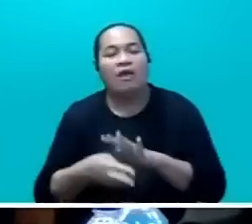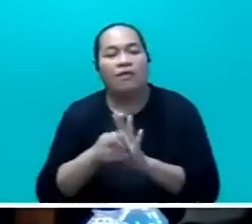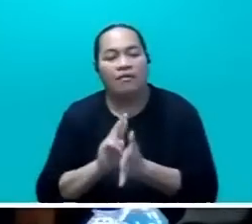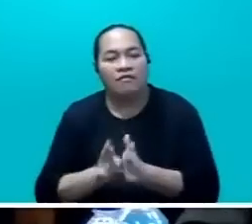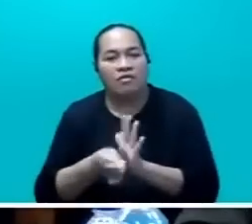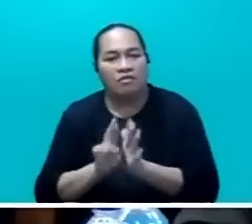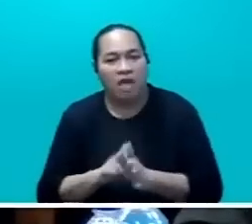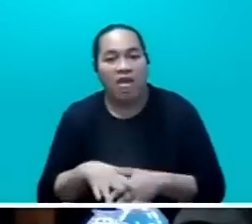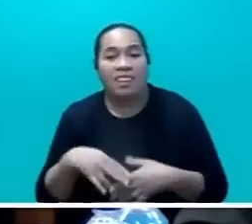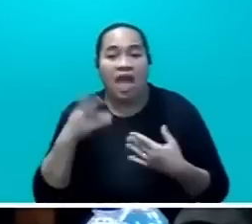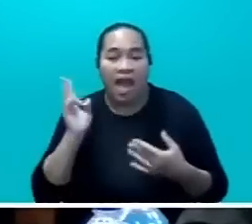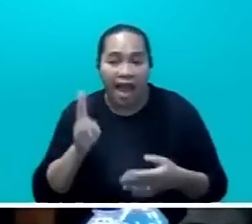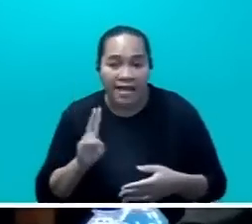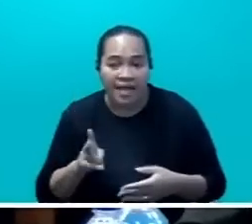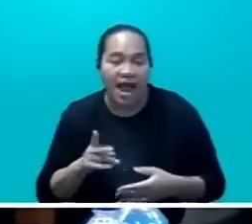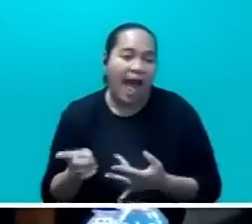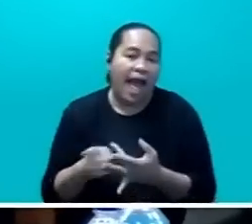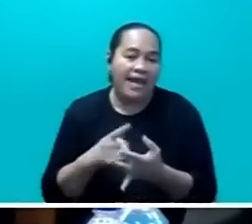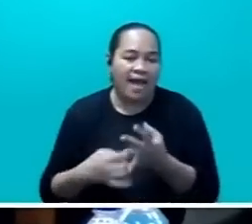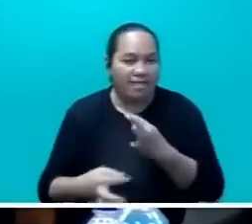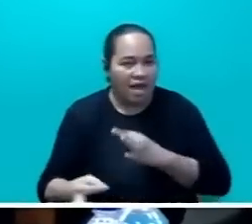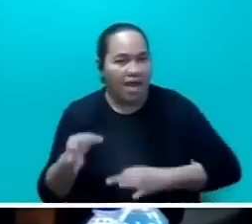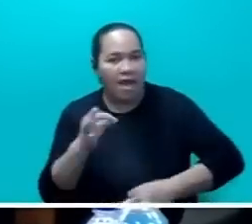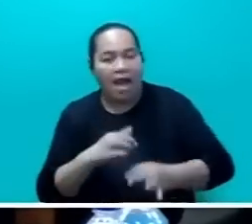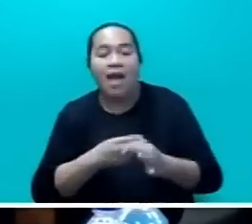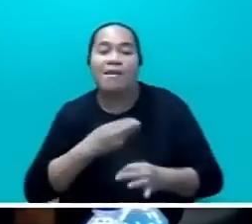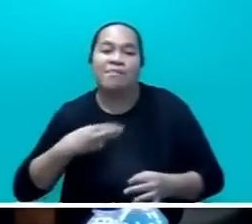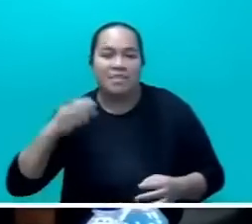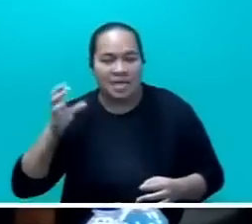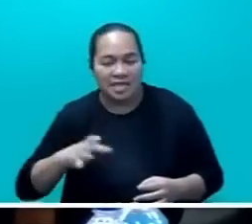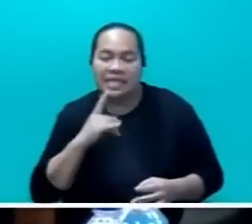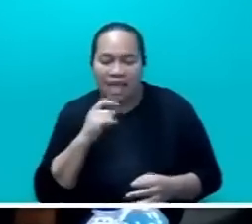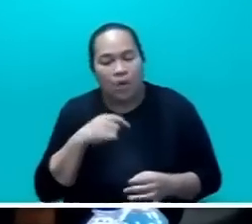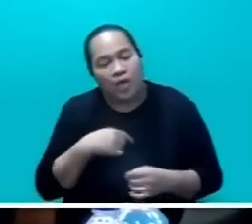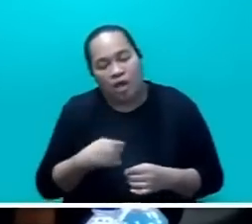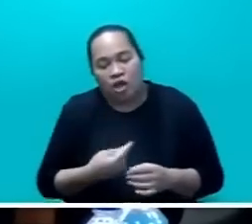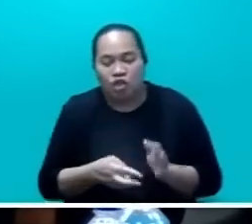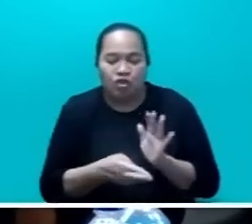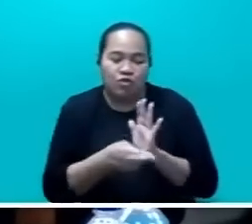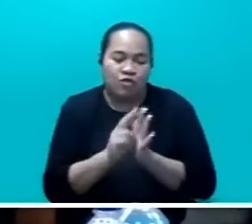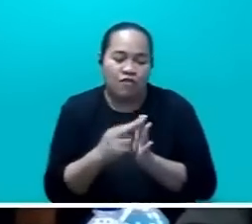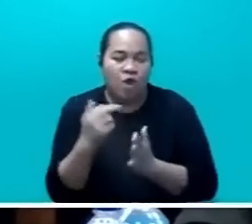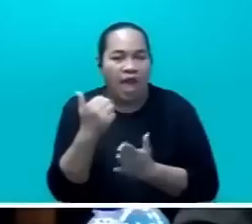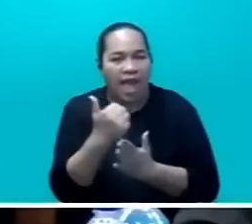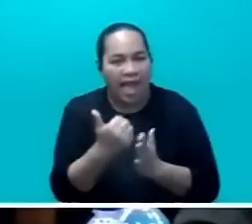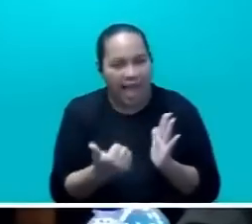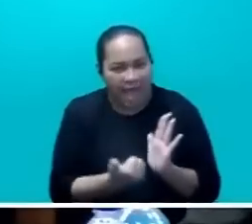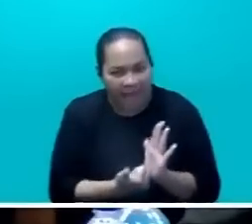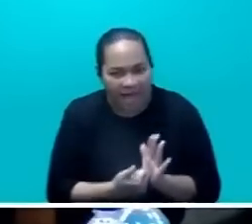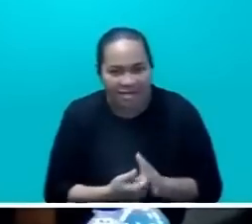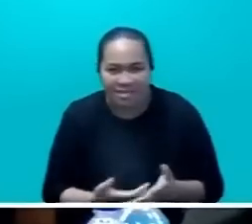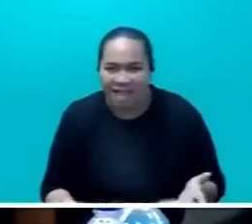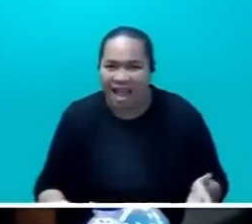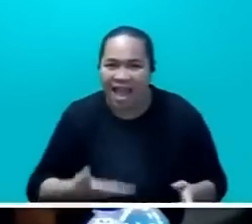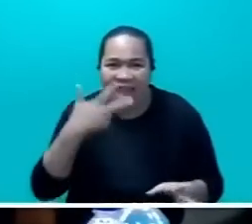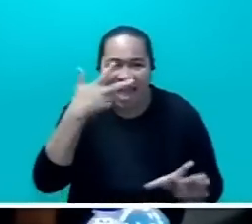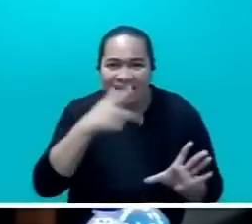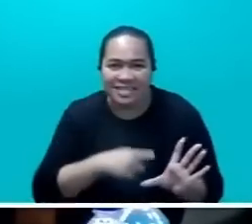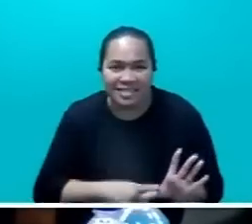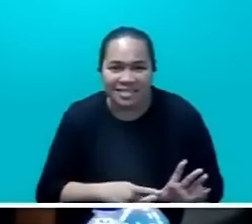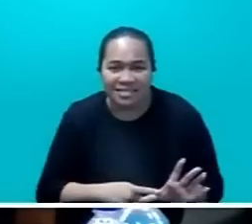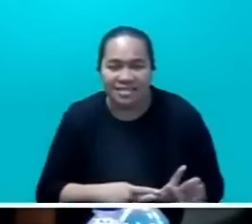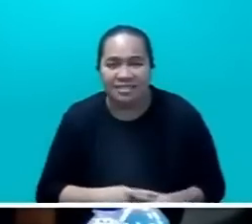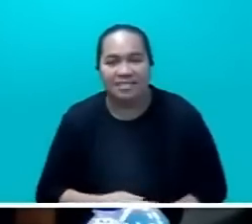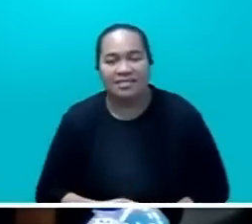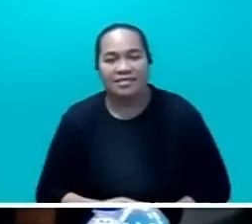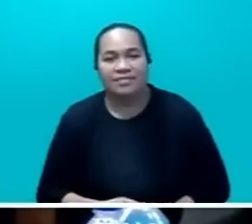and then comes another minister who also said we are reviewing the act. So for 8 years, Mr.